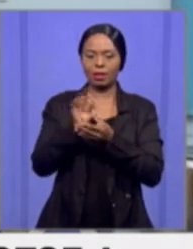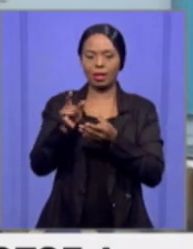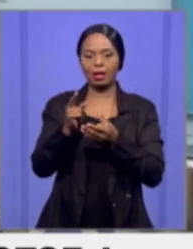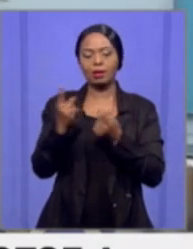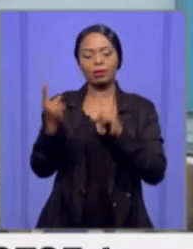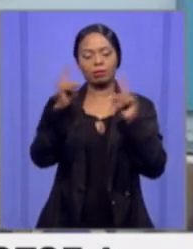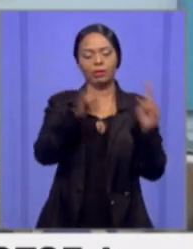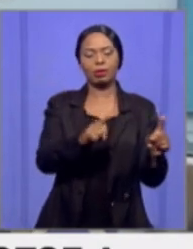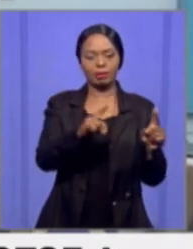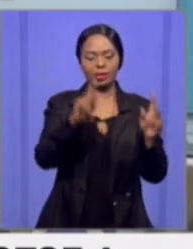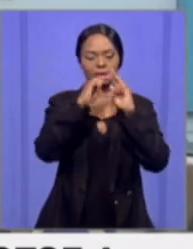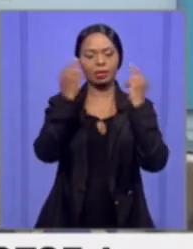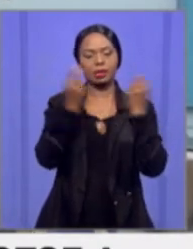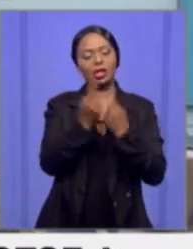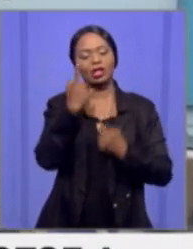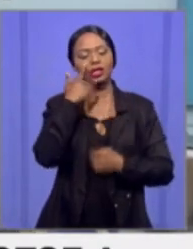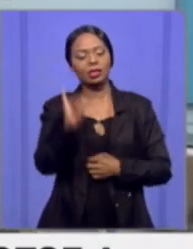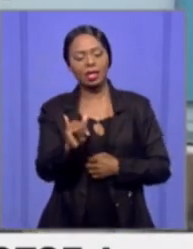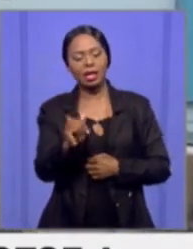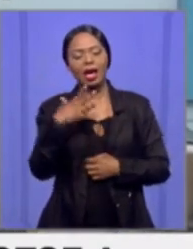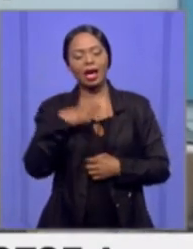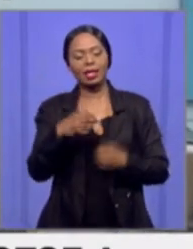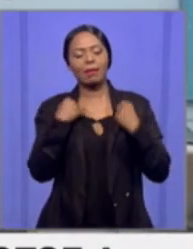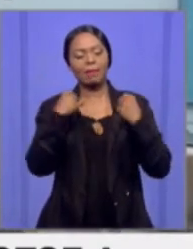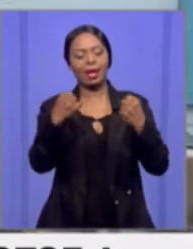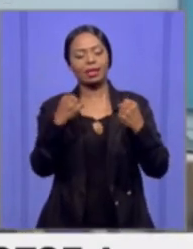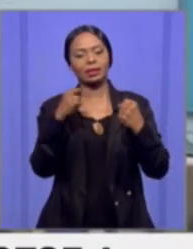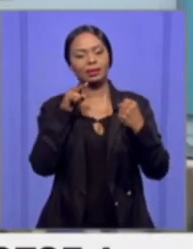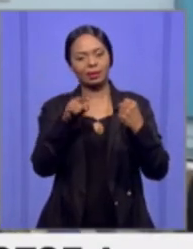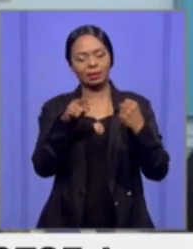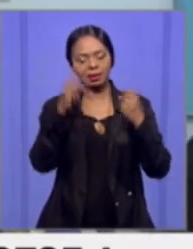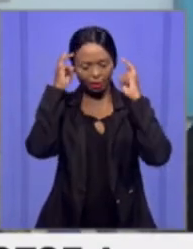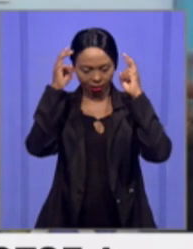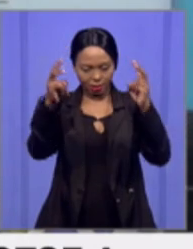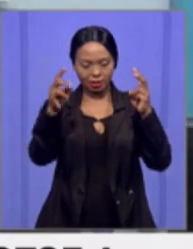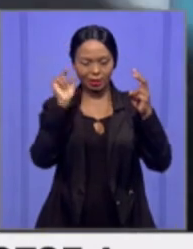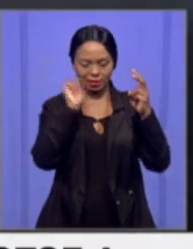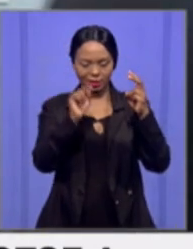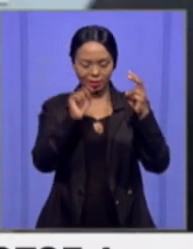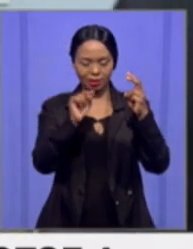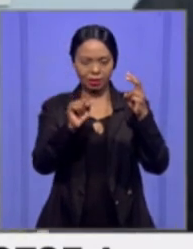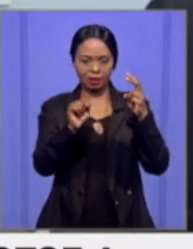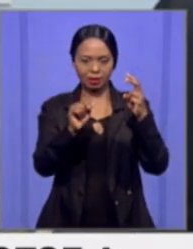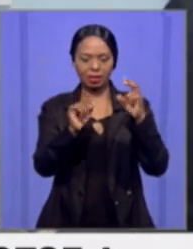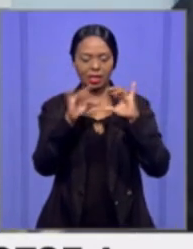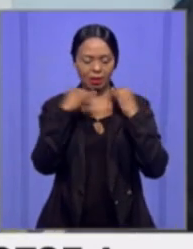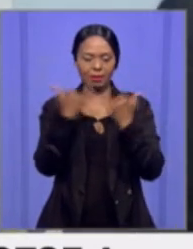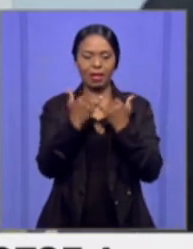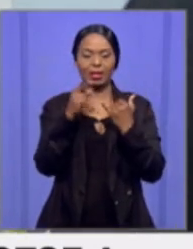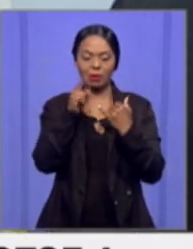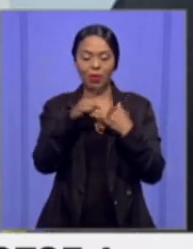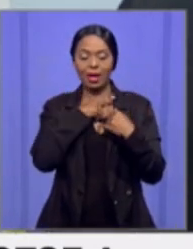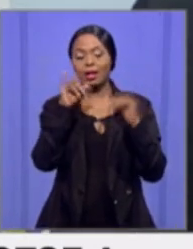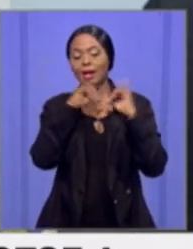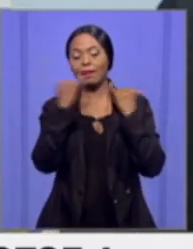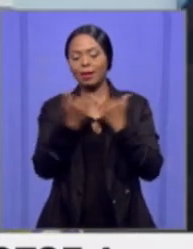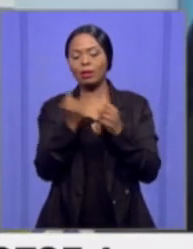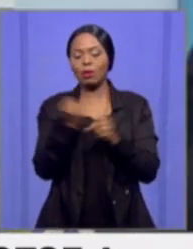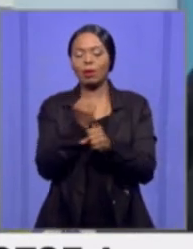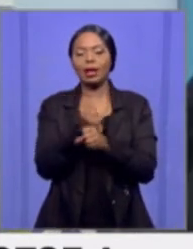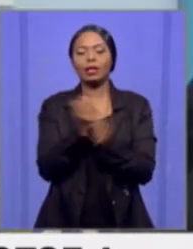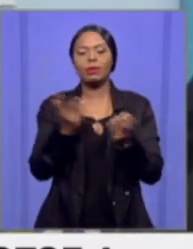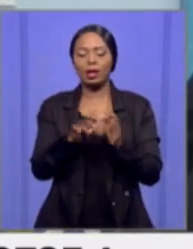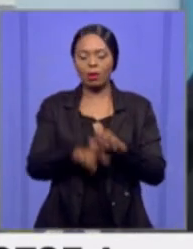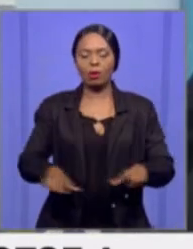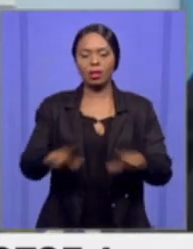check the status of other buses in this one company. But definitely it's a company that operates in the local and also in the